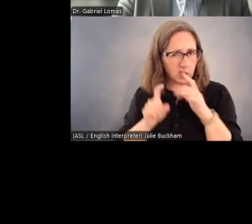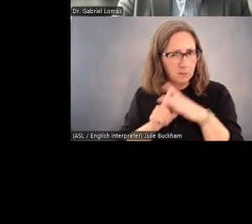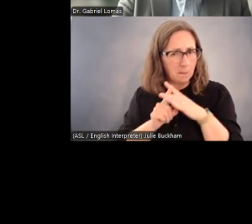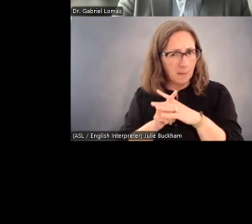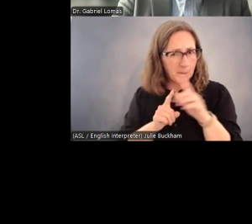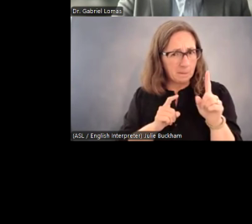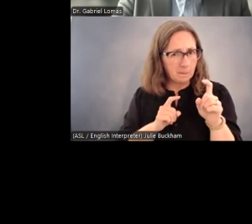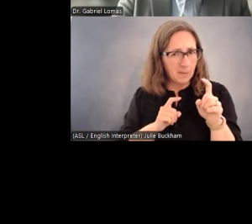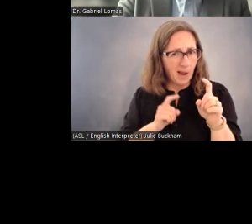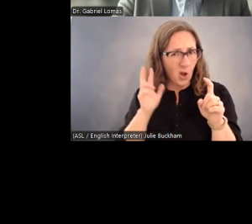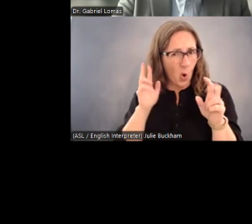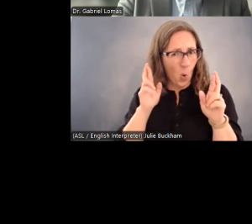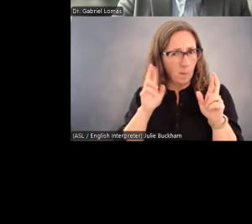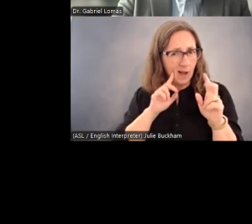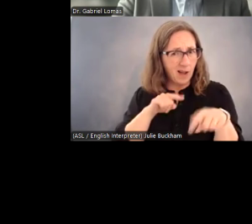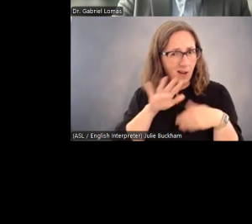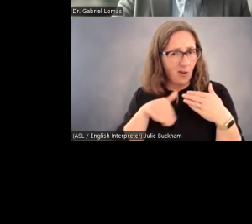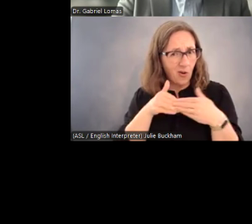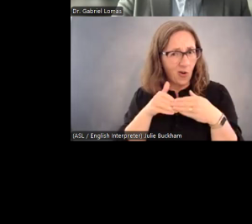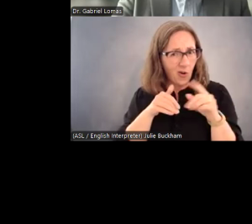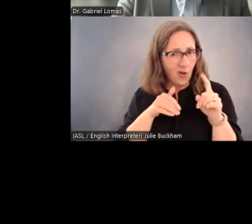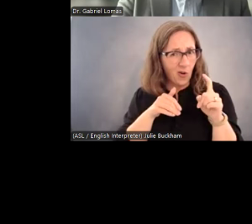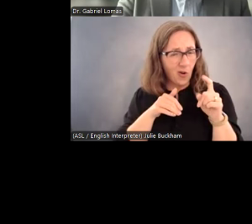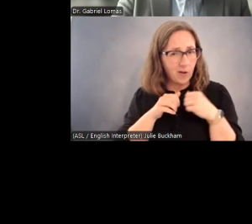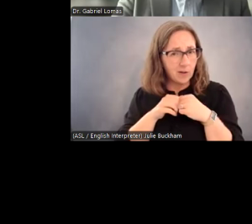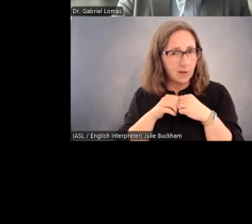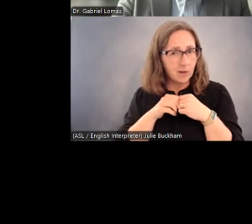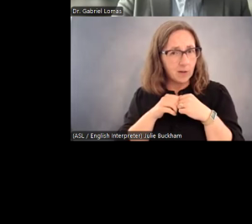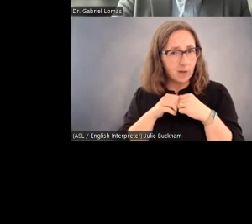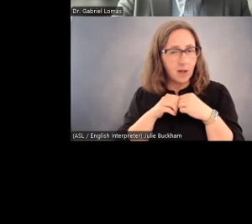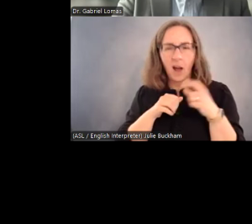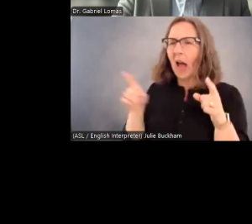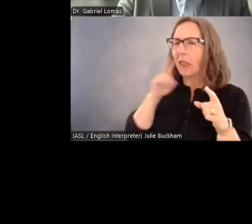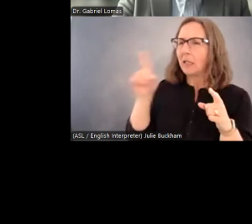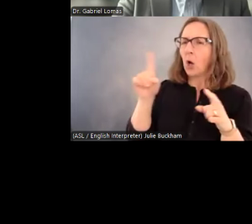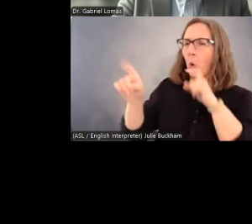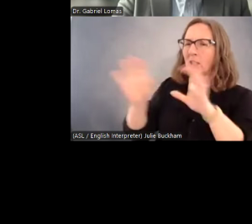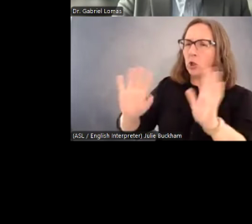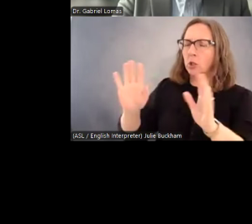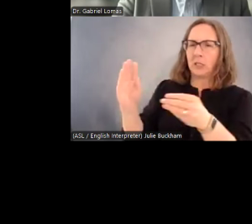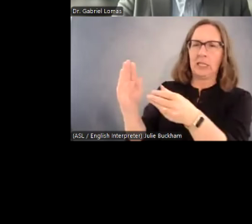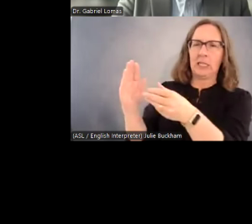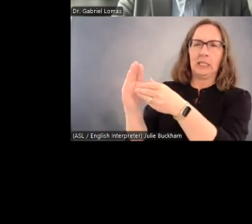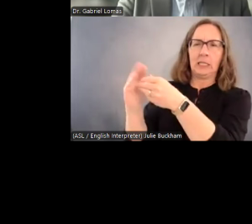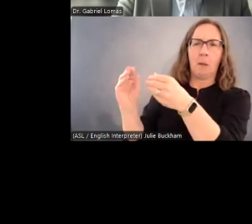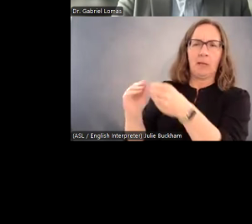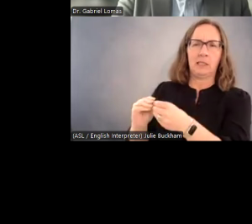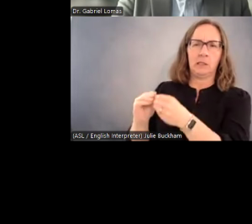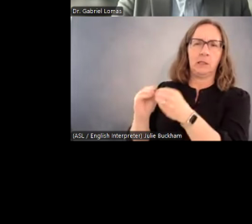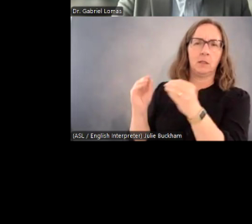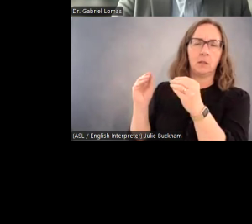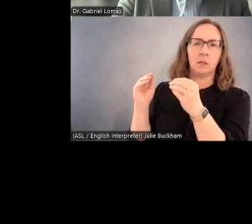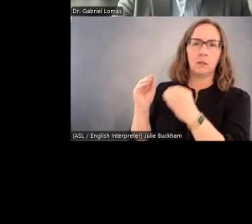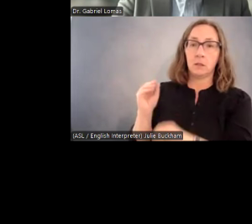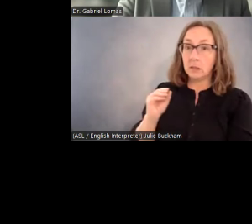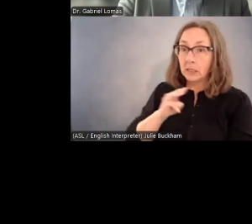I hope we got to them. Yeah, it looks like more comments from what I'm seeing. Michelle, did